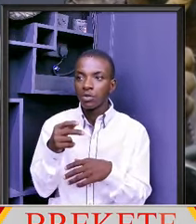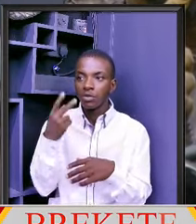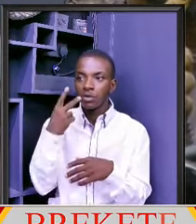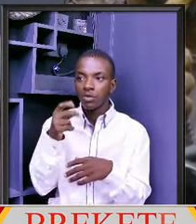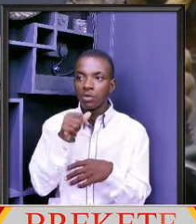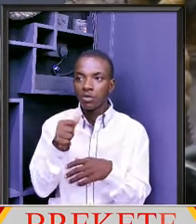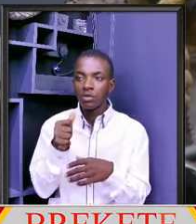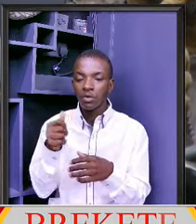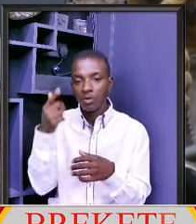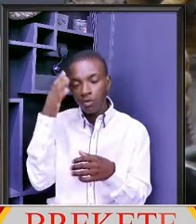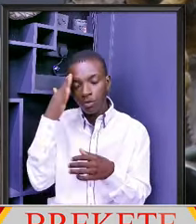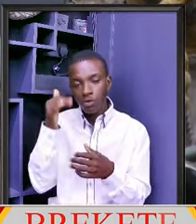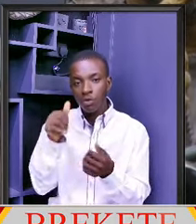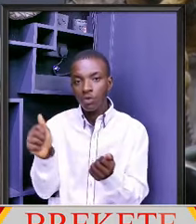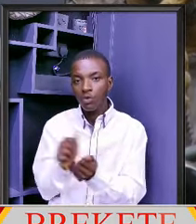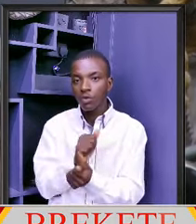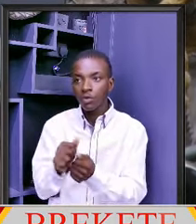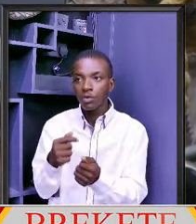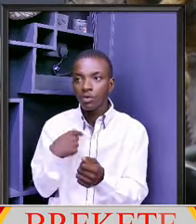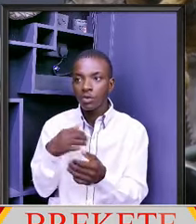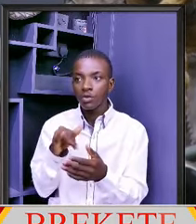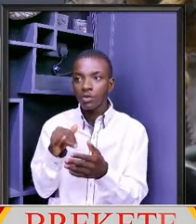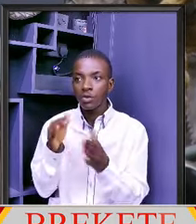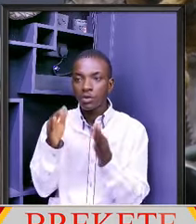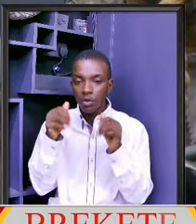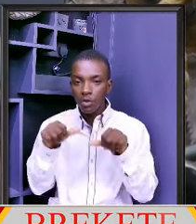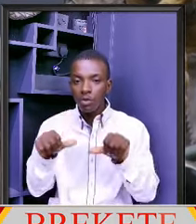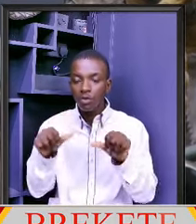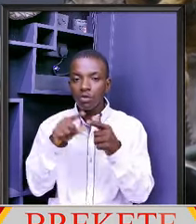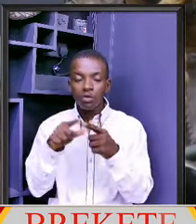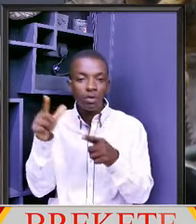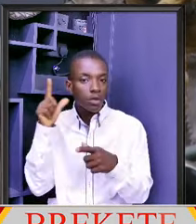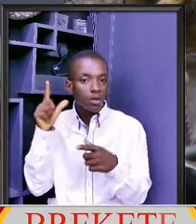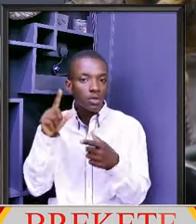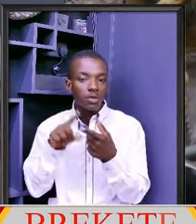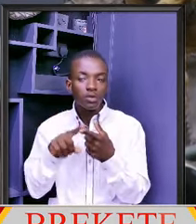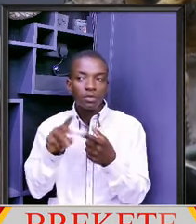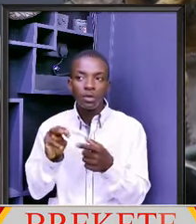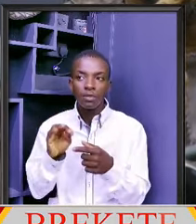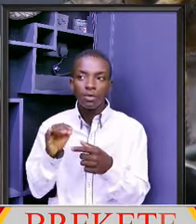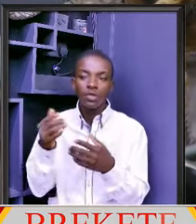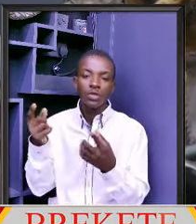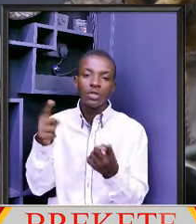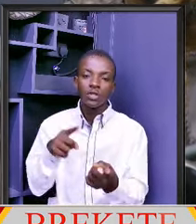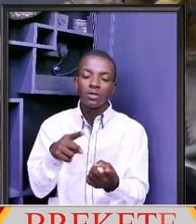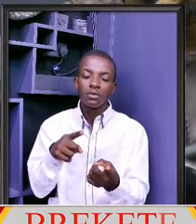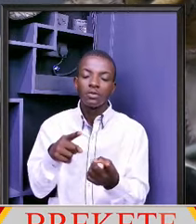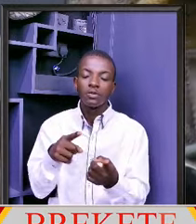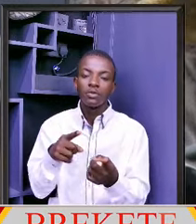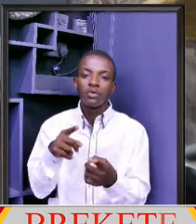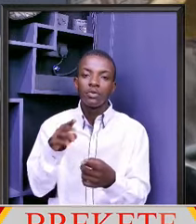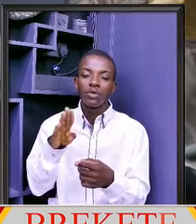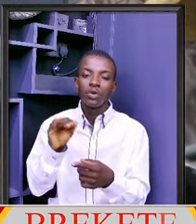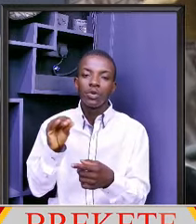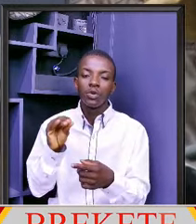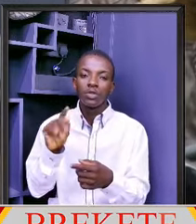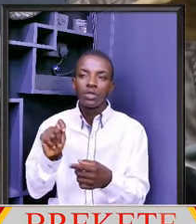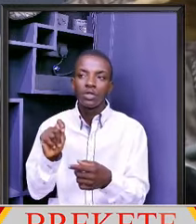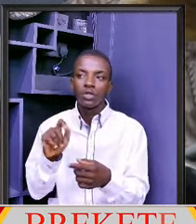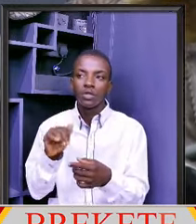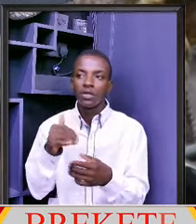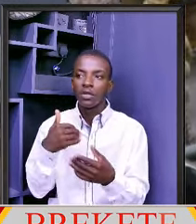because I know they'll rubbish me. This is how I continue listening to them till the beauty members say they